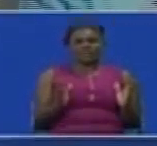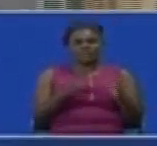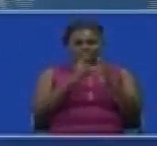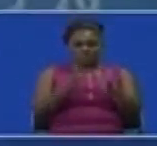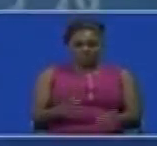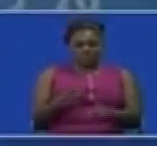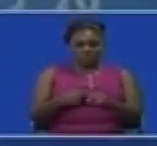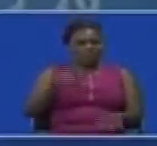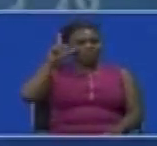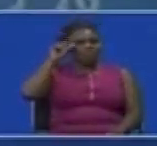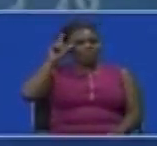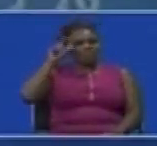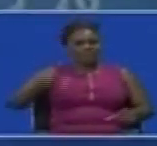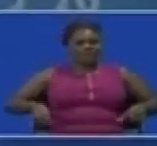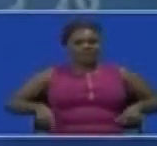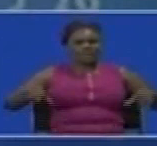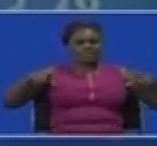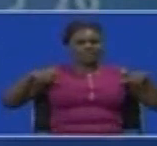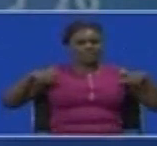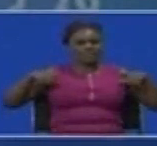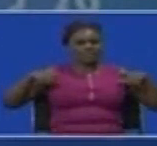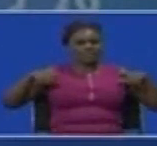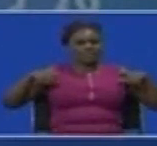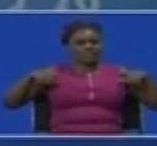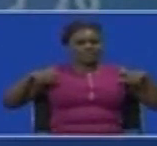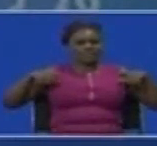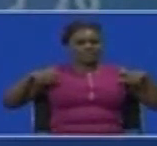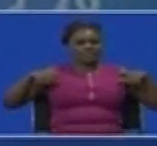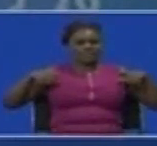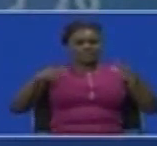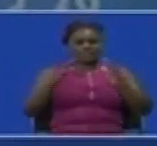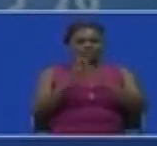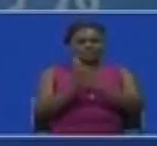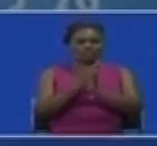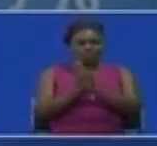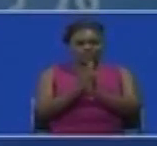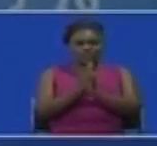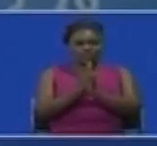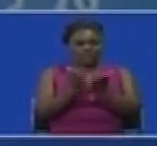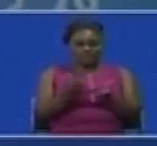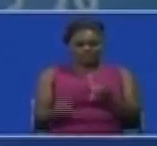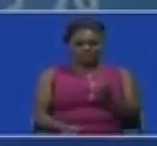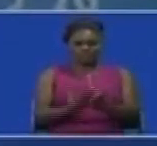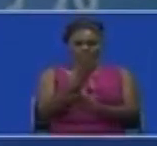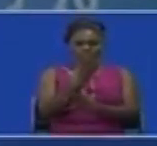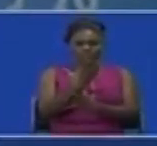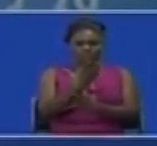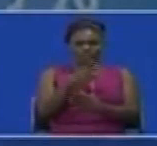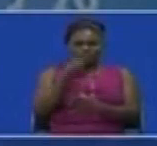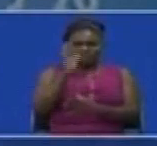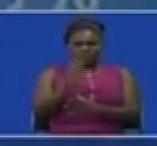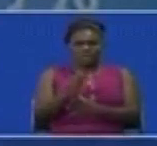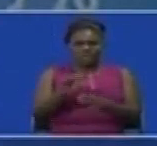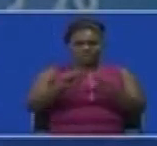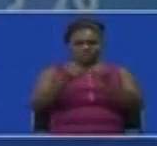coming to us live from Mombasa County. And this particular story has already generated a lot of feedback on social